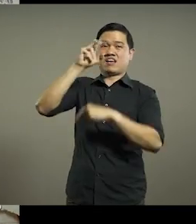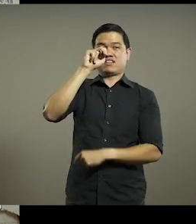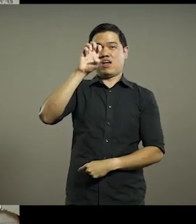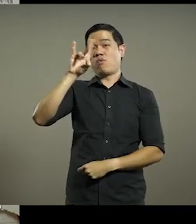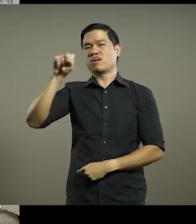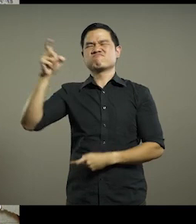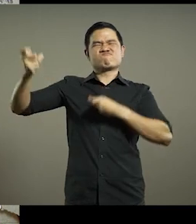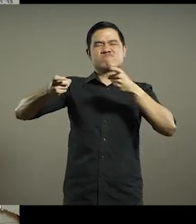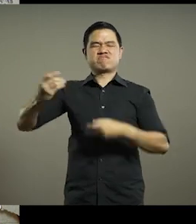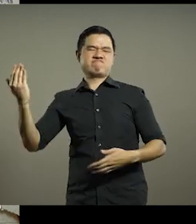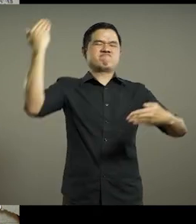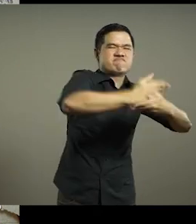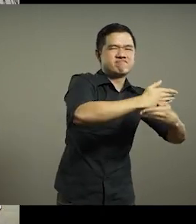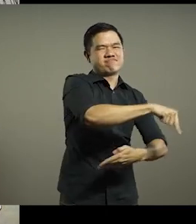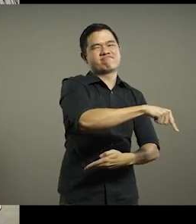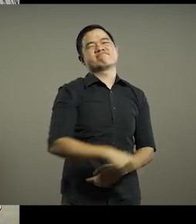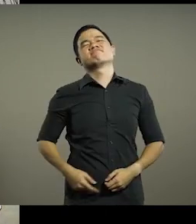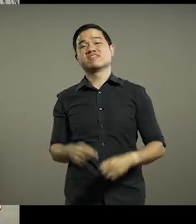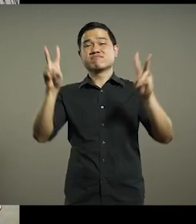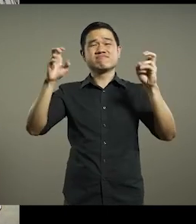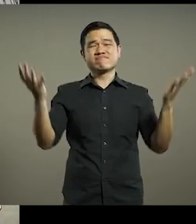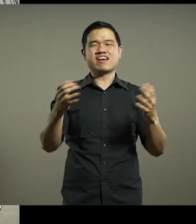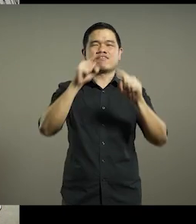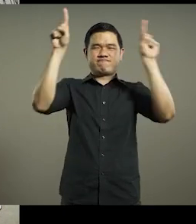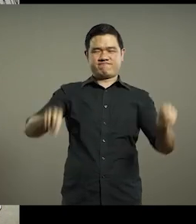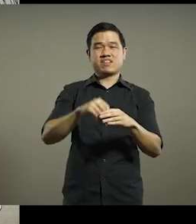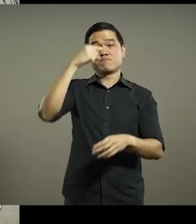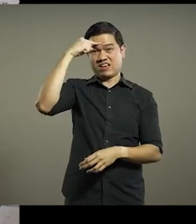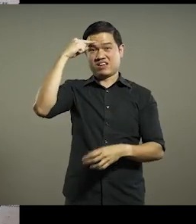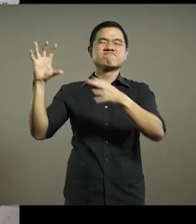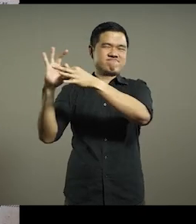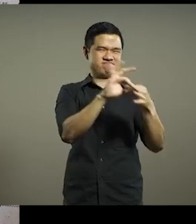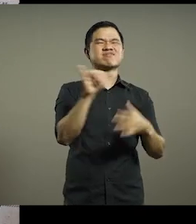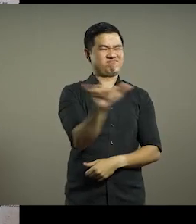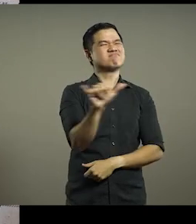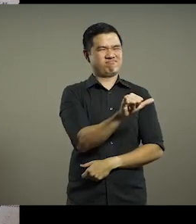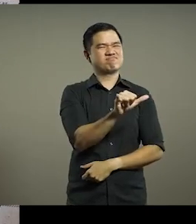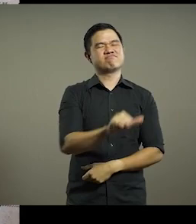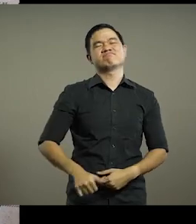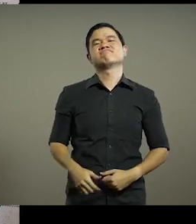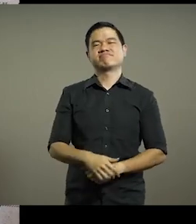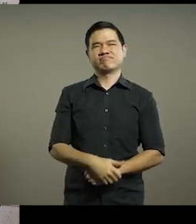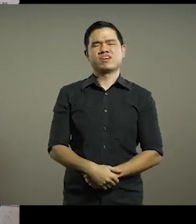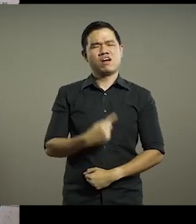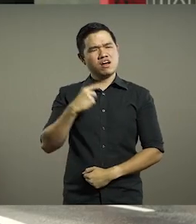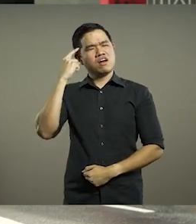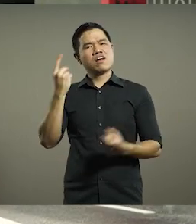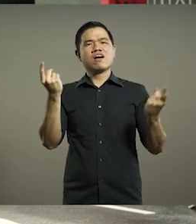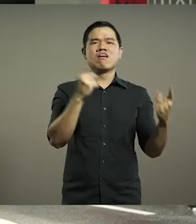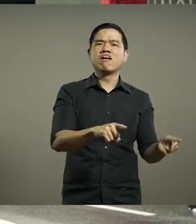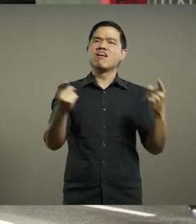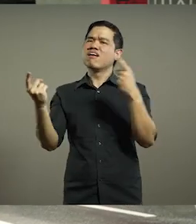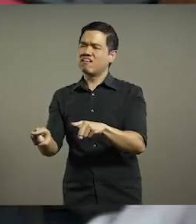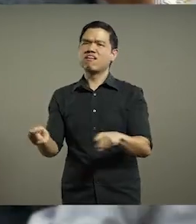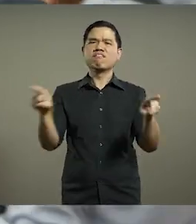dark years under the rule of Nyein. The title, Portrait in Black, alludes to those times as well. I thought that